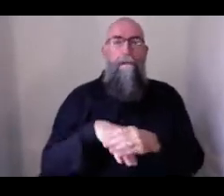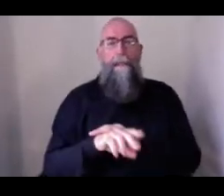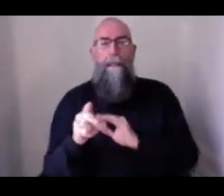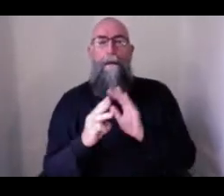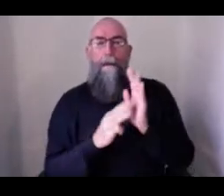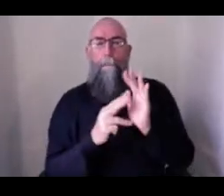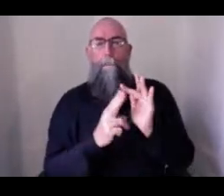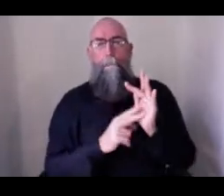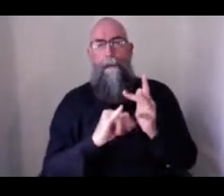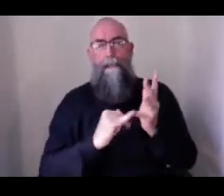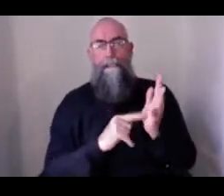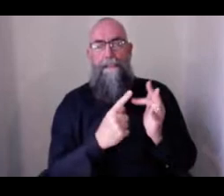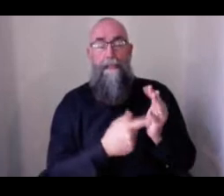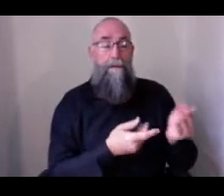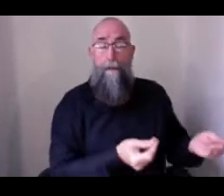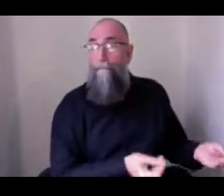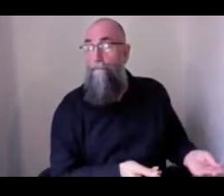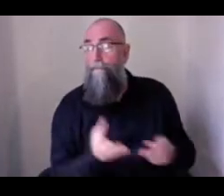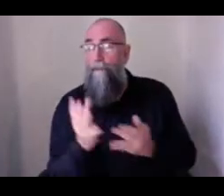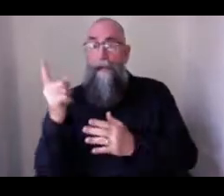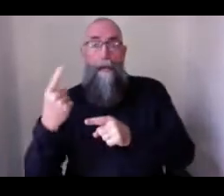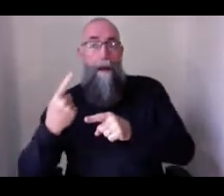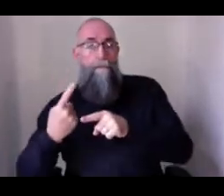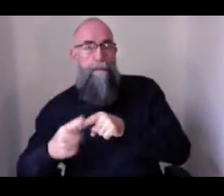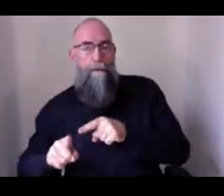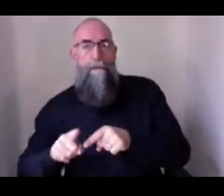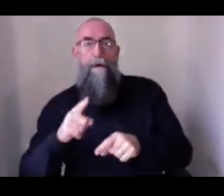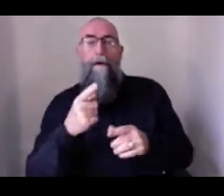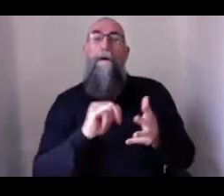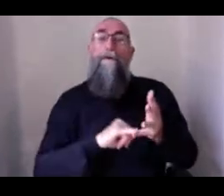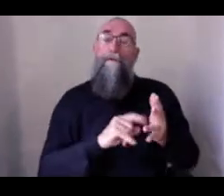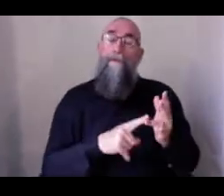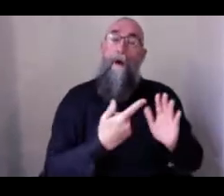his approval. So basically the guidelines are the minister's